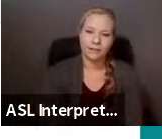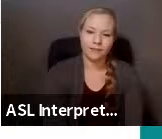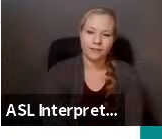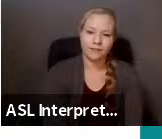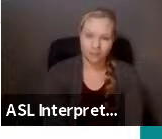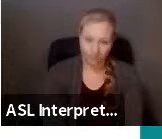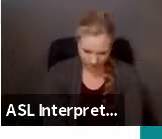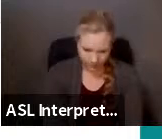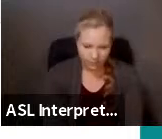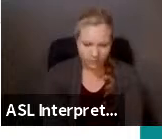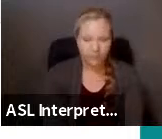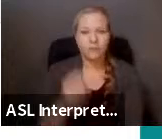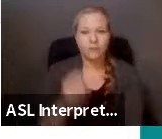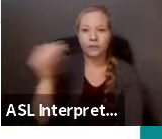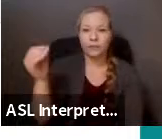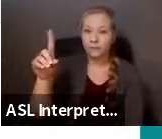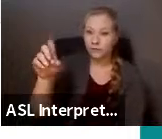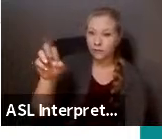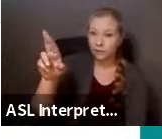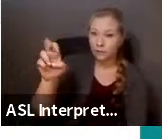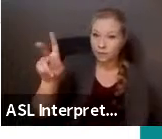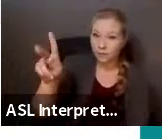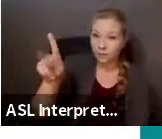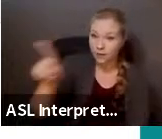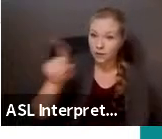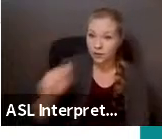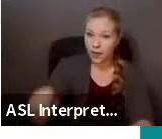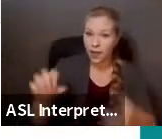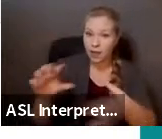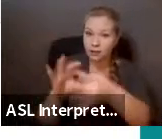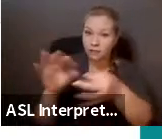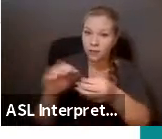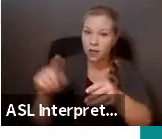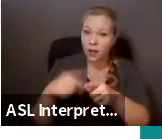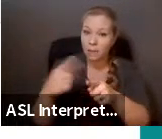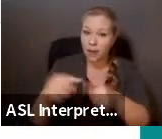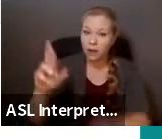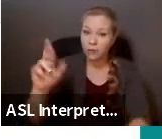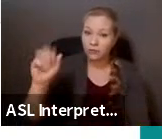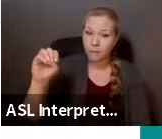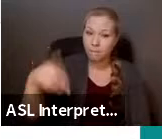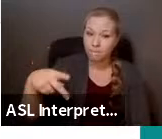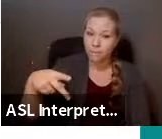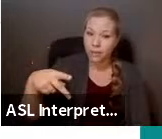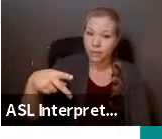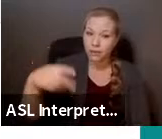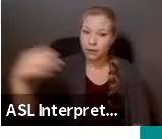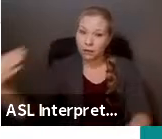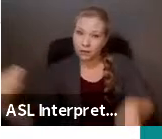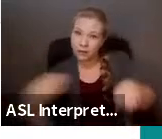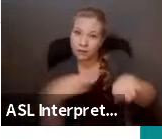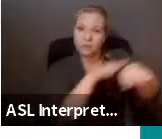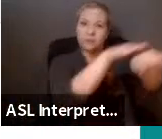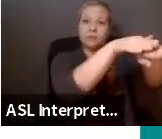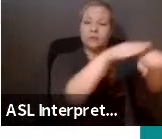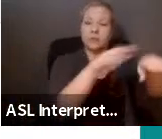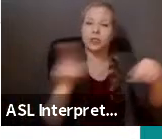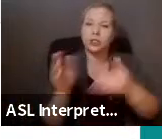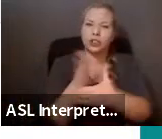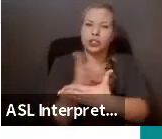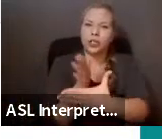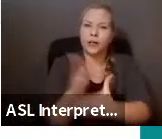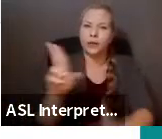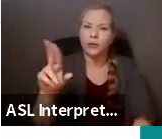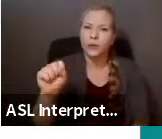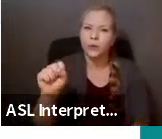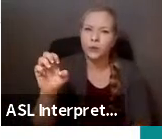Derek, could you touch on the ramp at the where we have the shared use path ramp